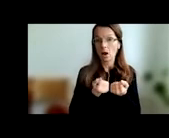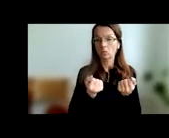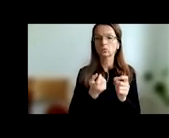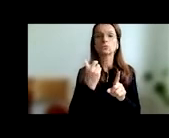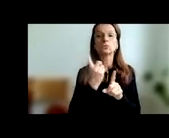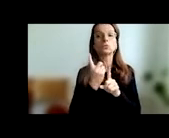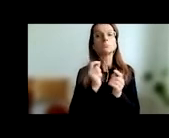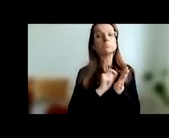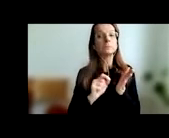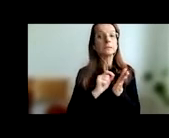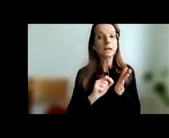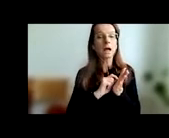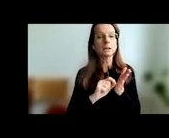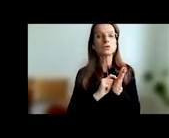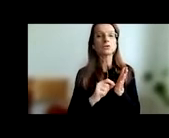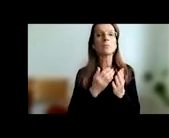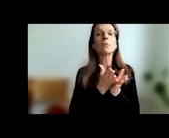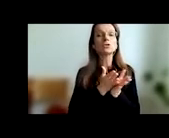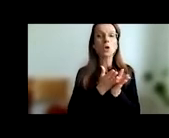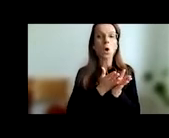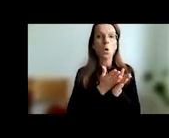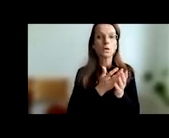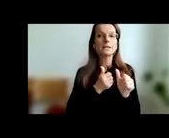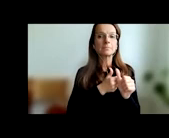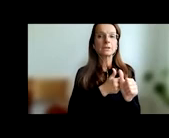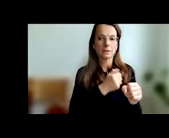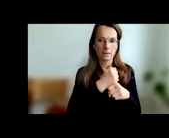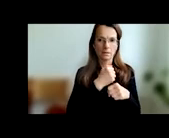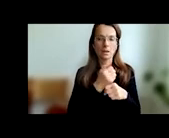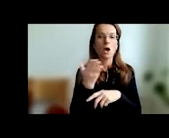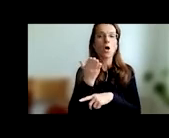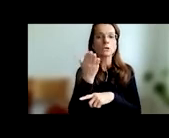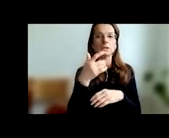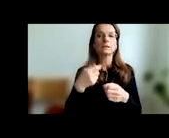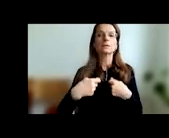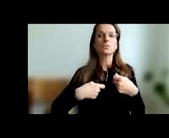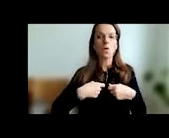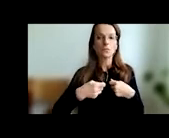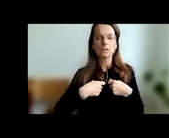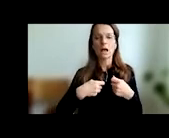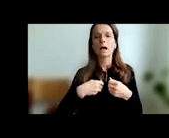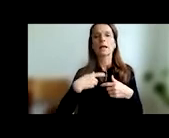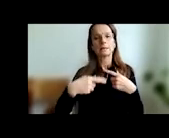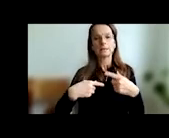other business activities, then education,